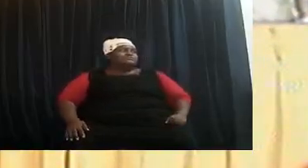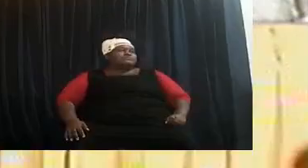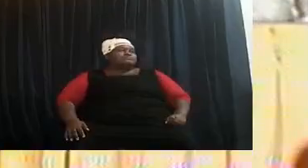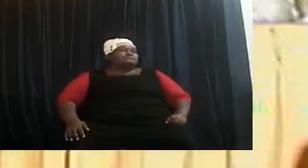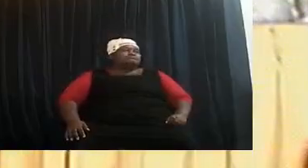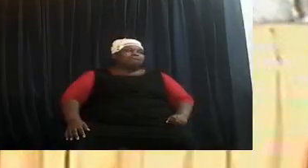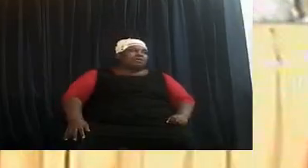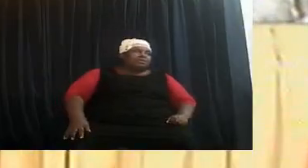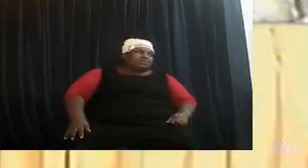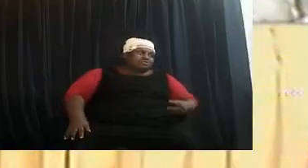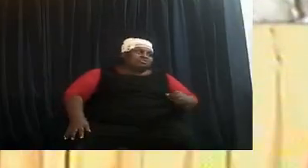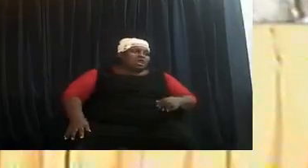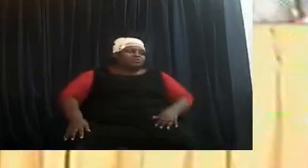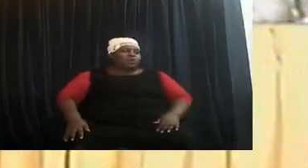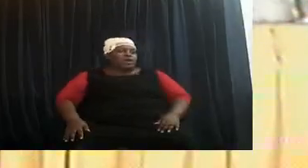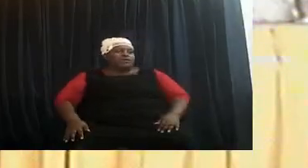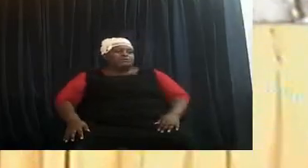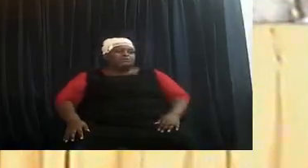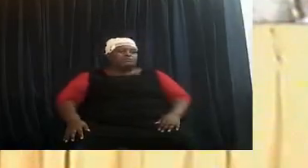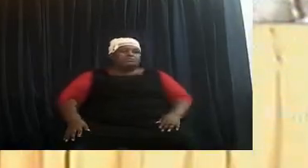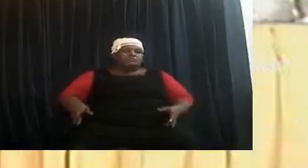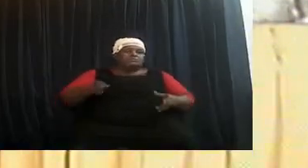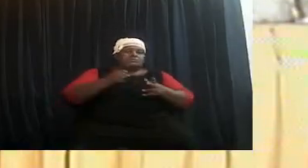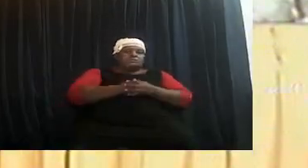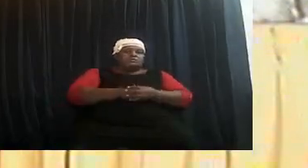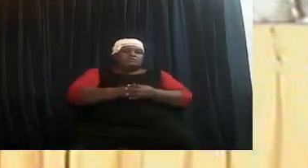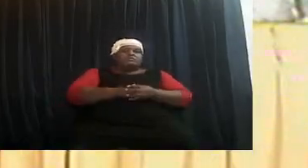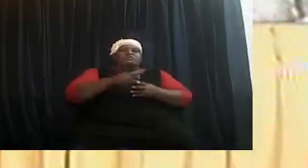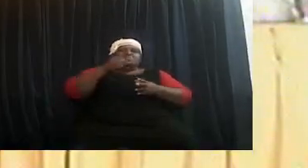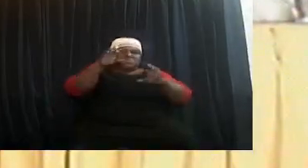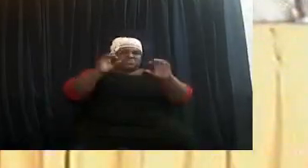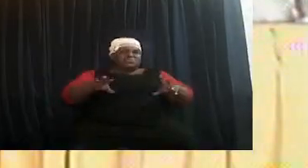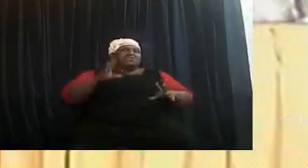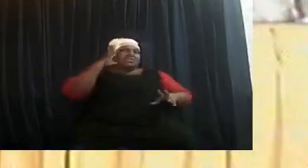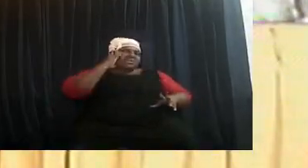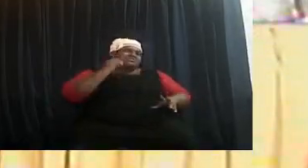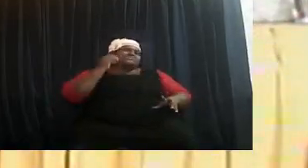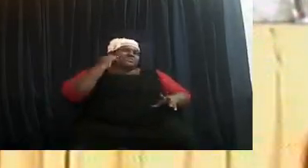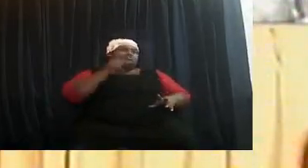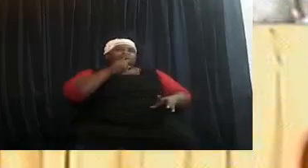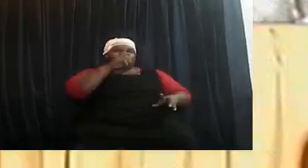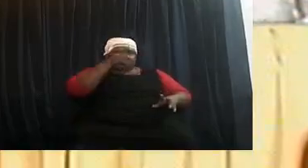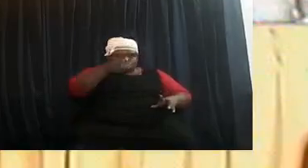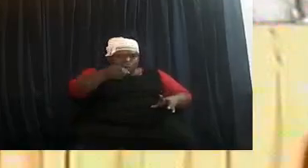Thank you for coming. Thank you for coming. You can experience God's love today.